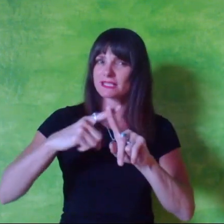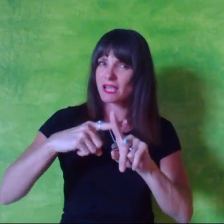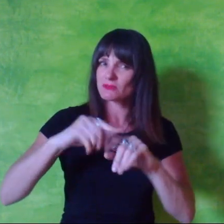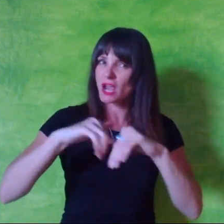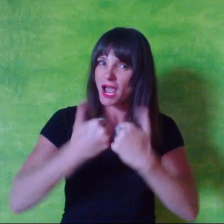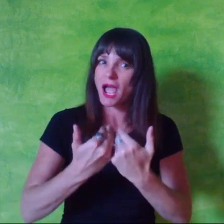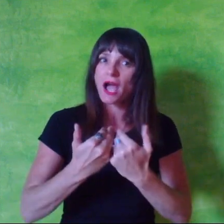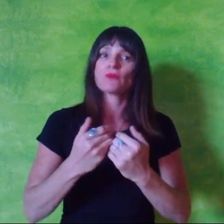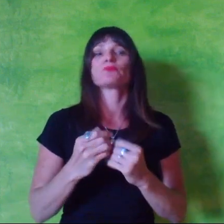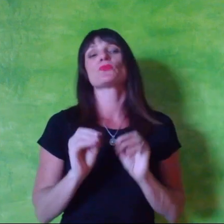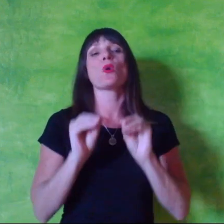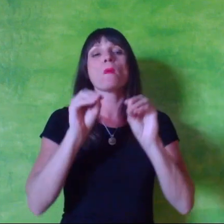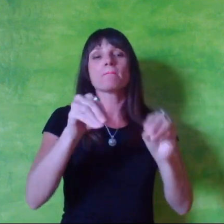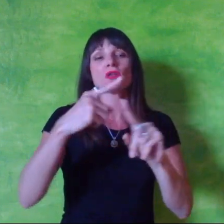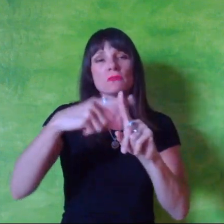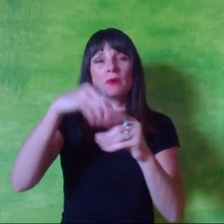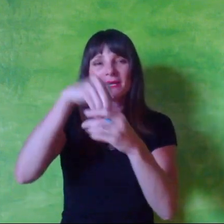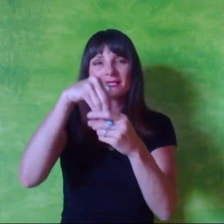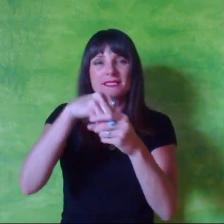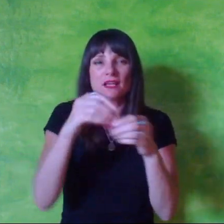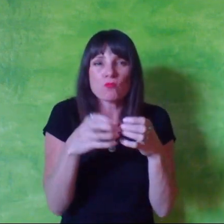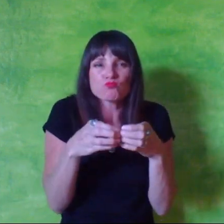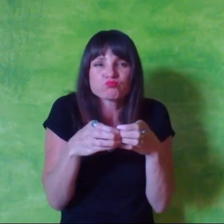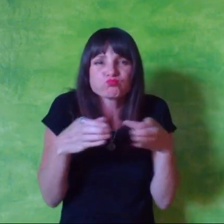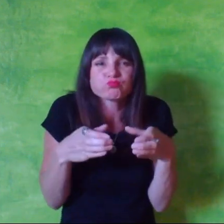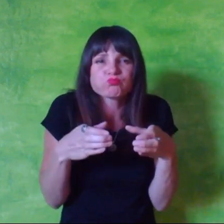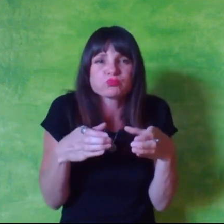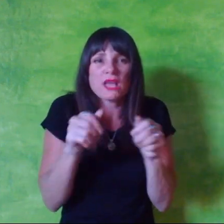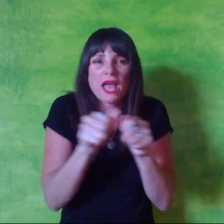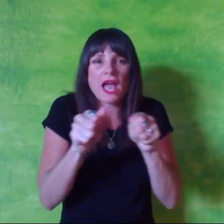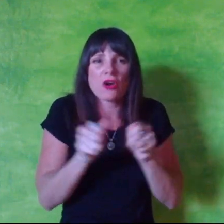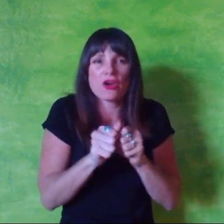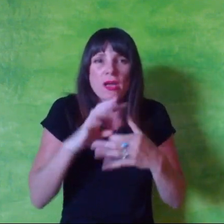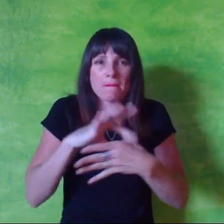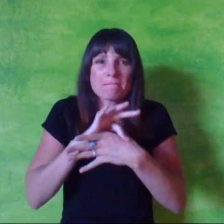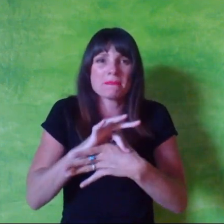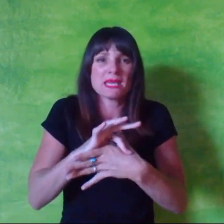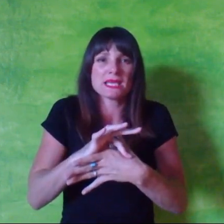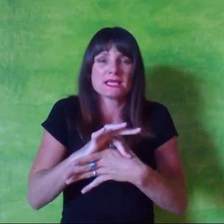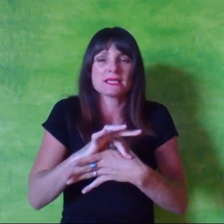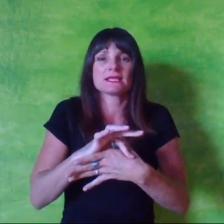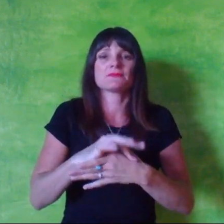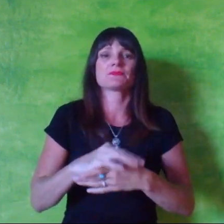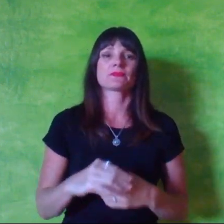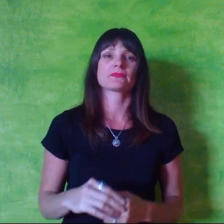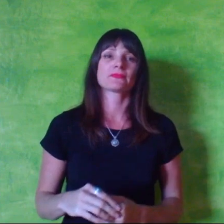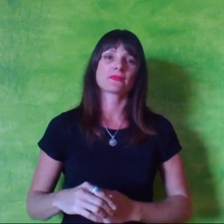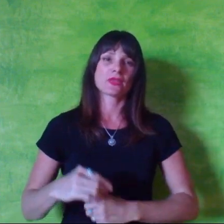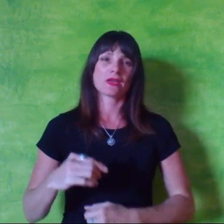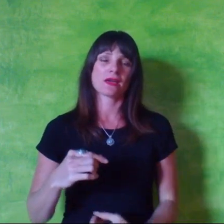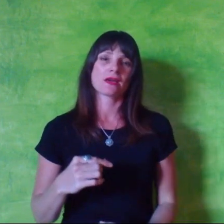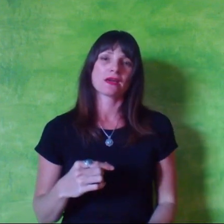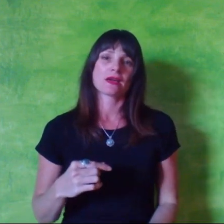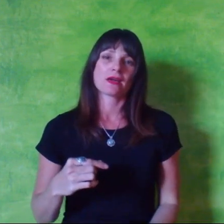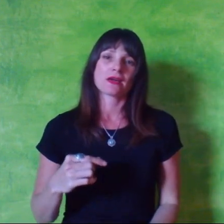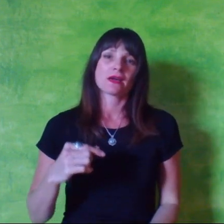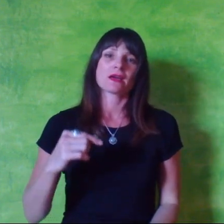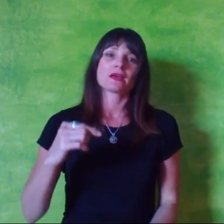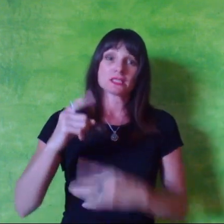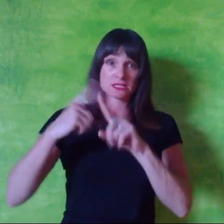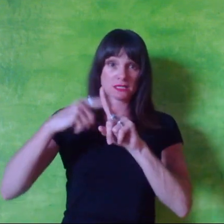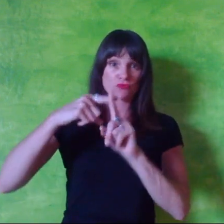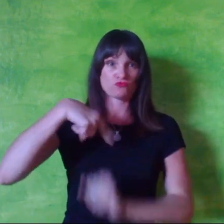at it that it's not going to be ready yet, but you can see the temperature starting to come up. Right now we're going to go until